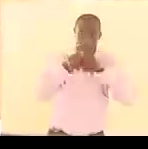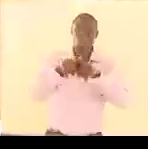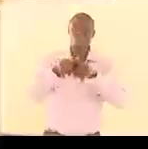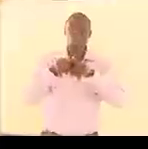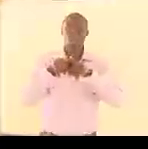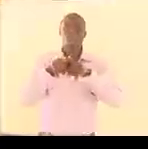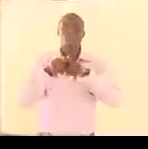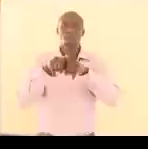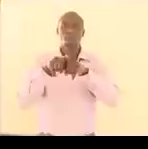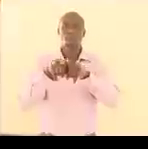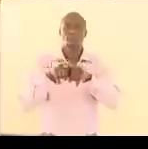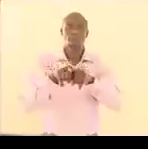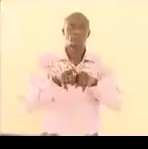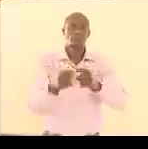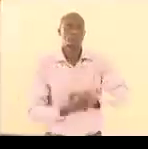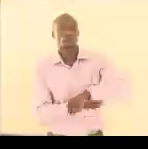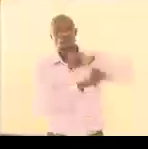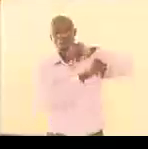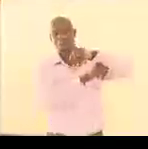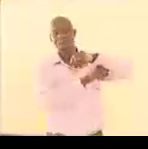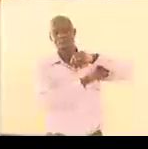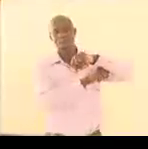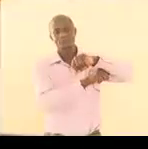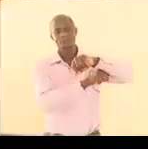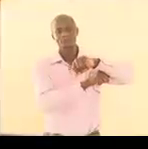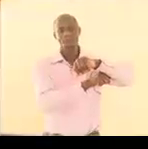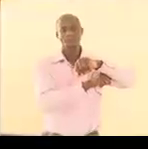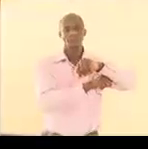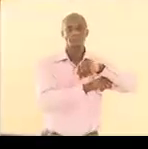brotherhood. The key is solidarity.